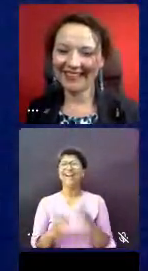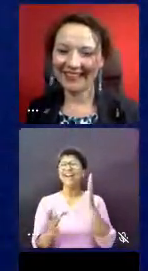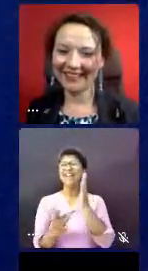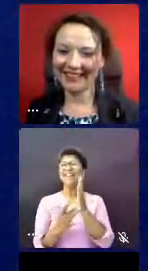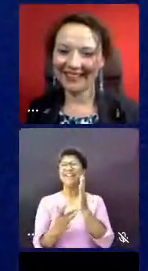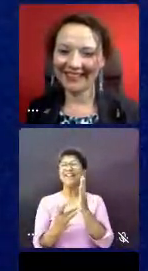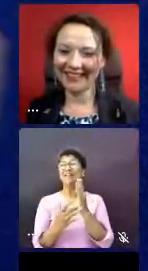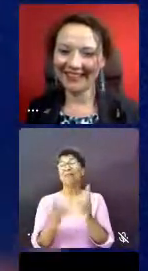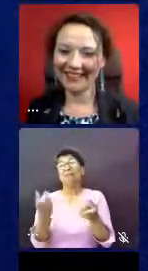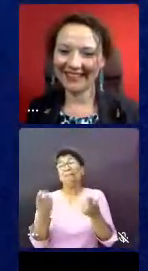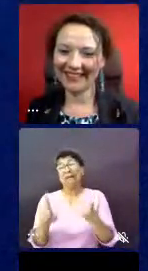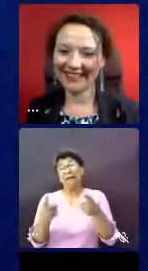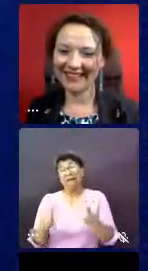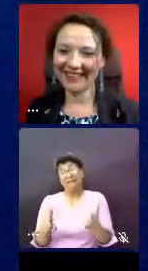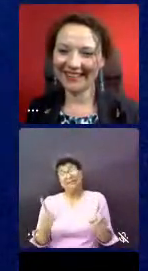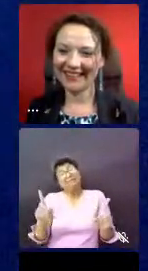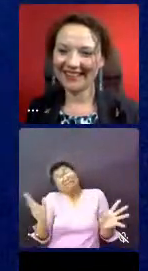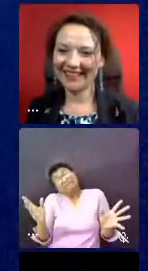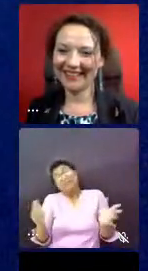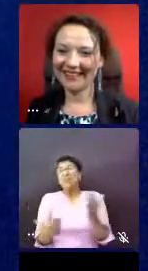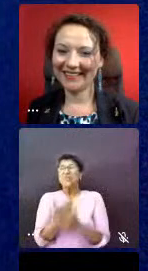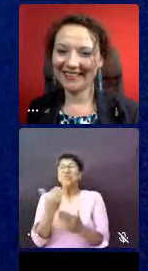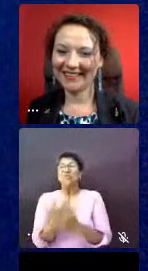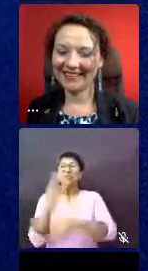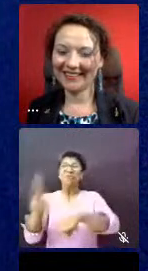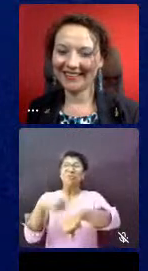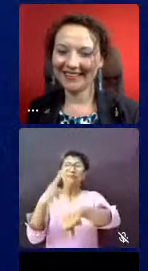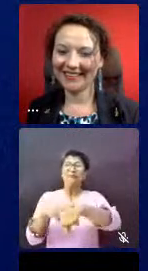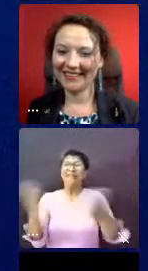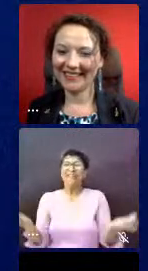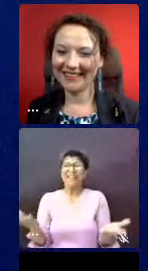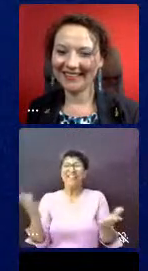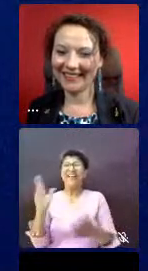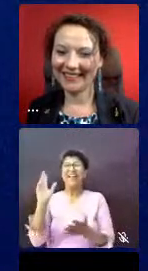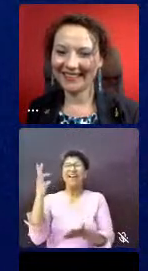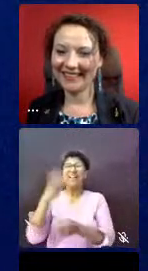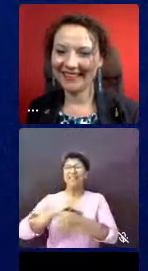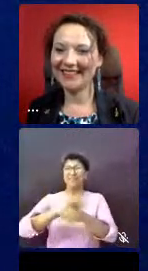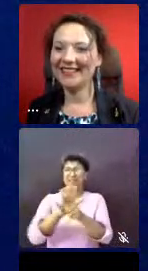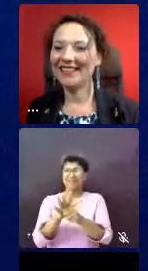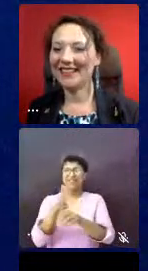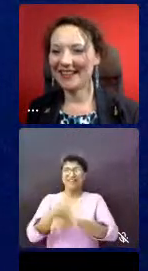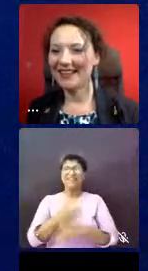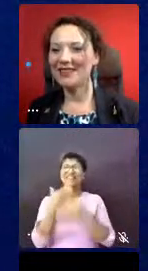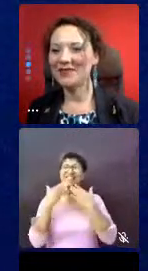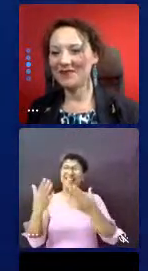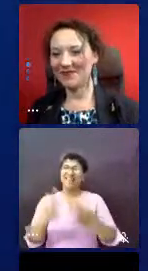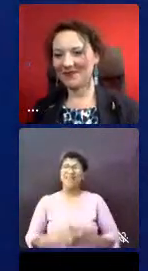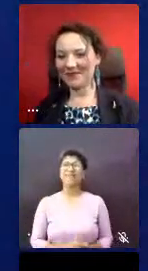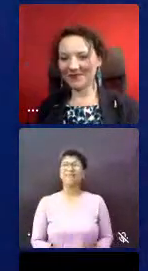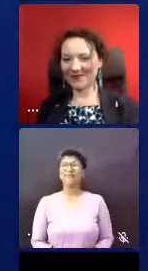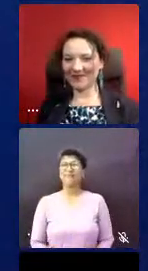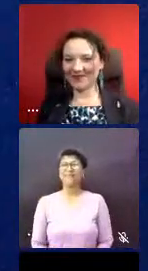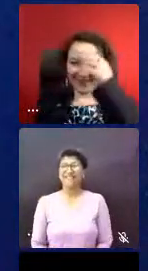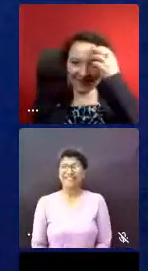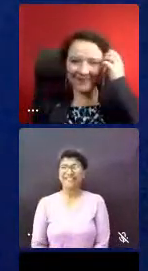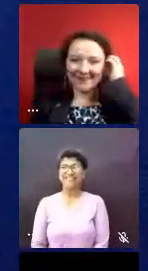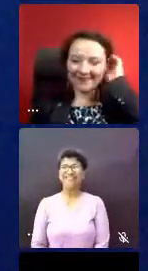technological issues are part of this new normality after COVID-19. Thank you so much. Thank you.